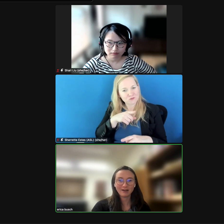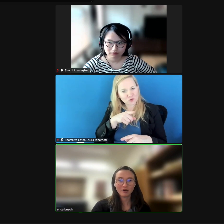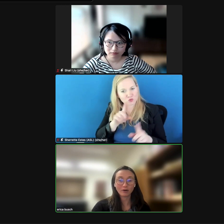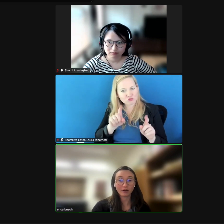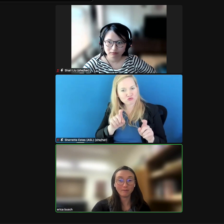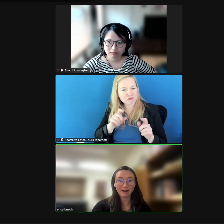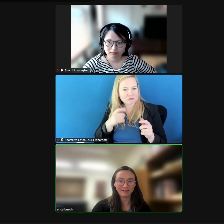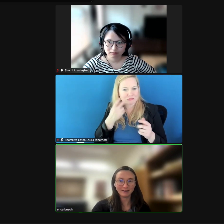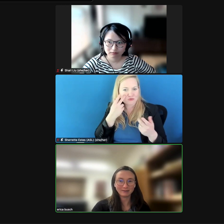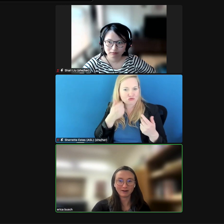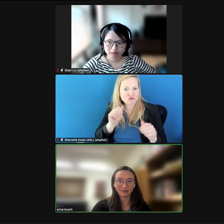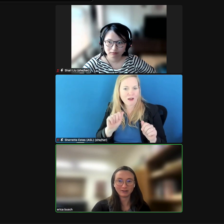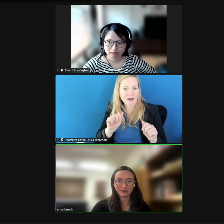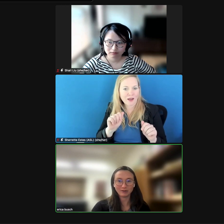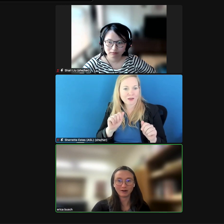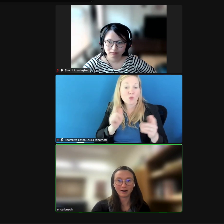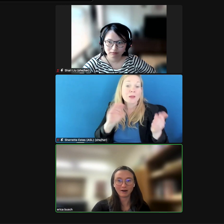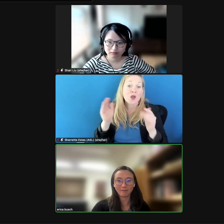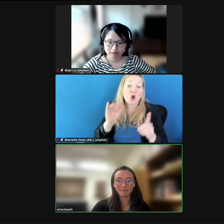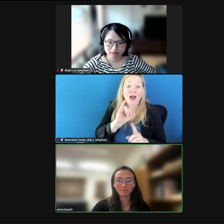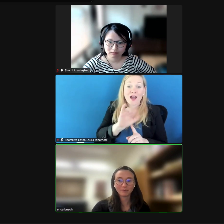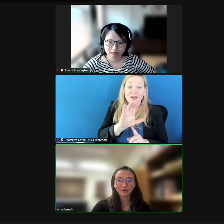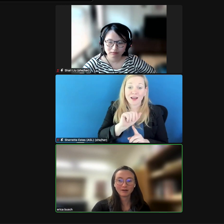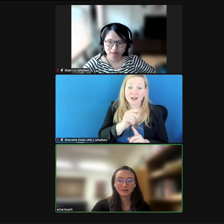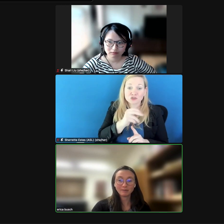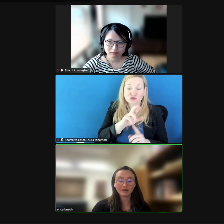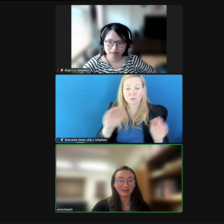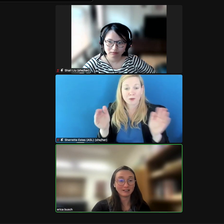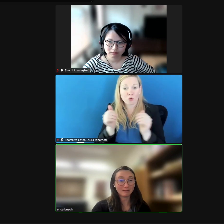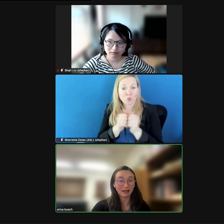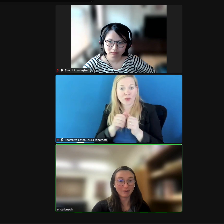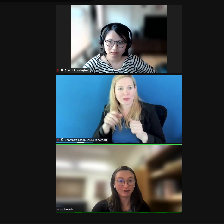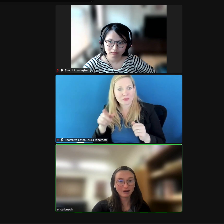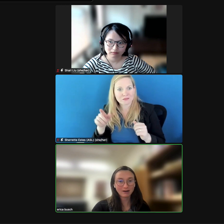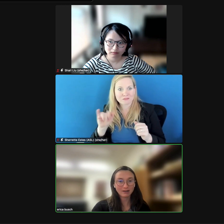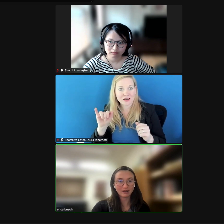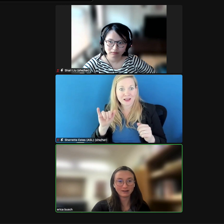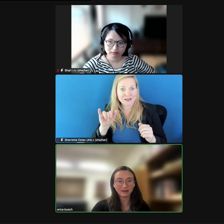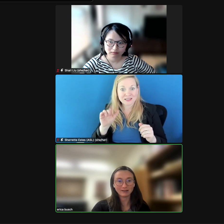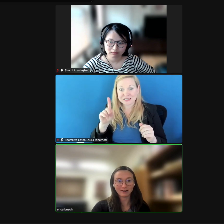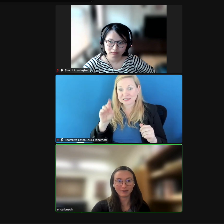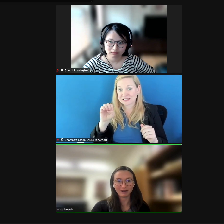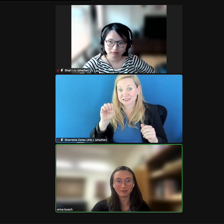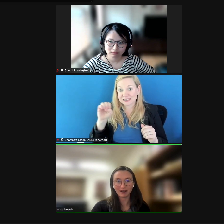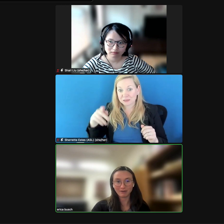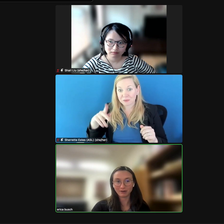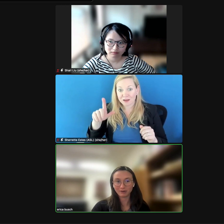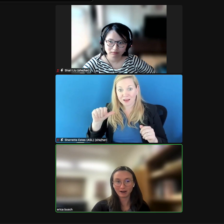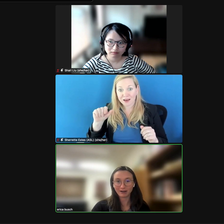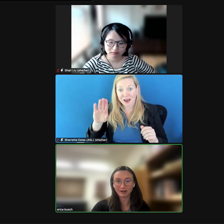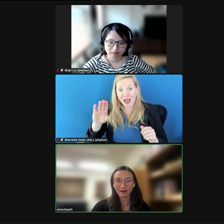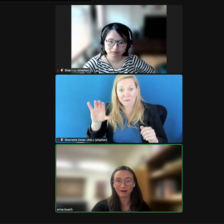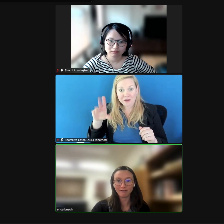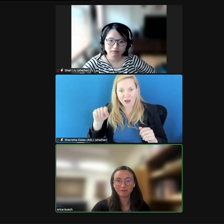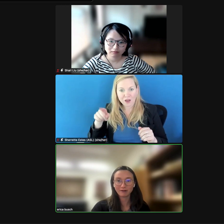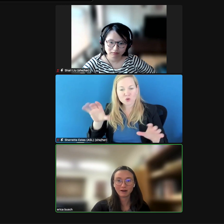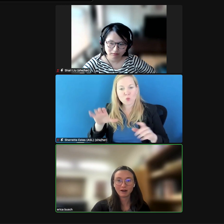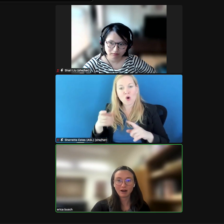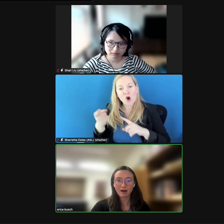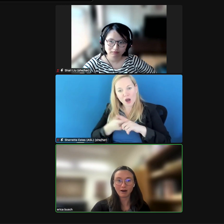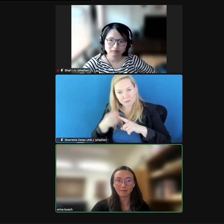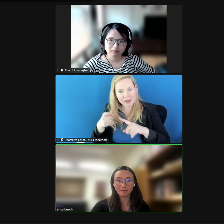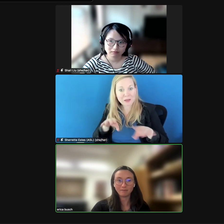any or compared this model to something like Deep Lab Cut that does automated behavioral tracking